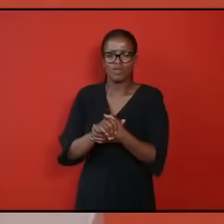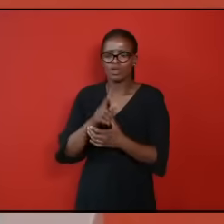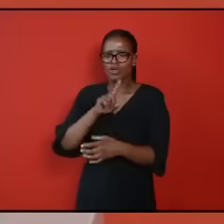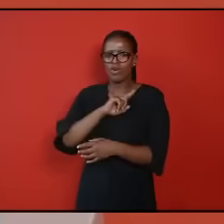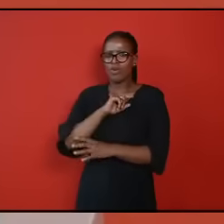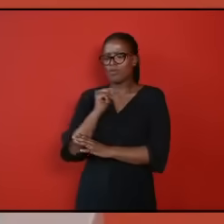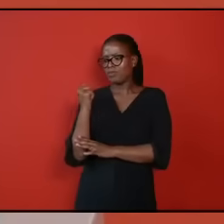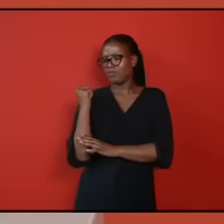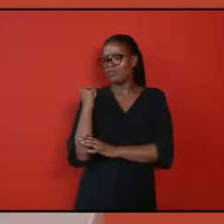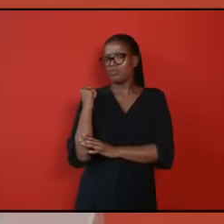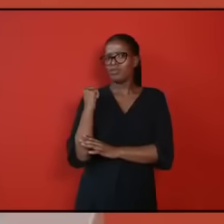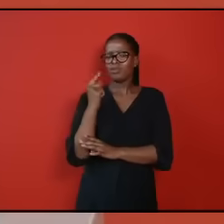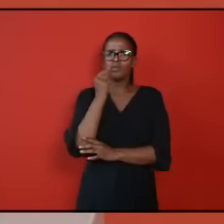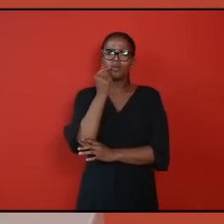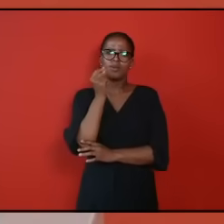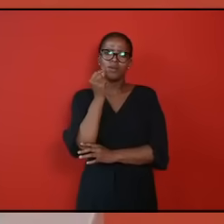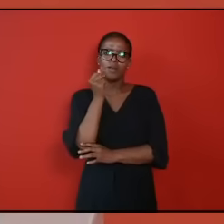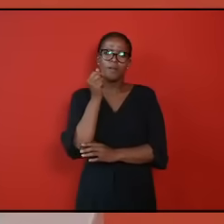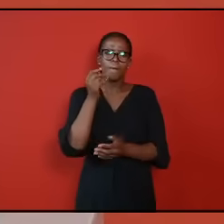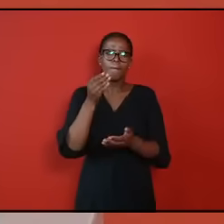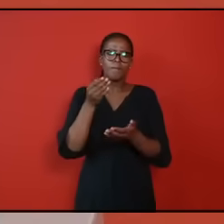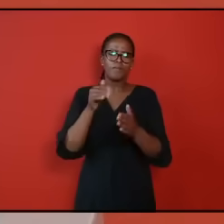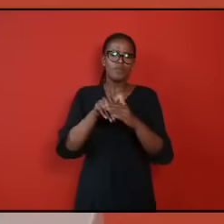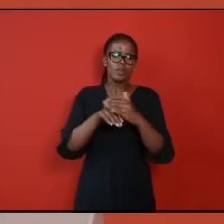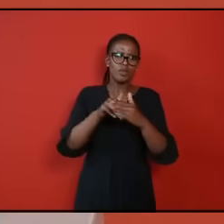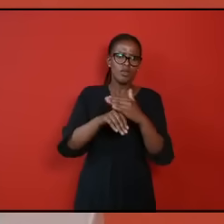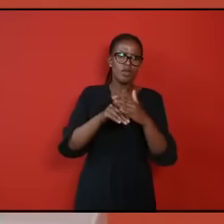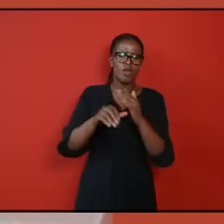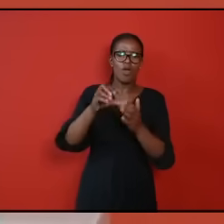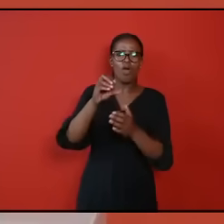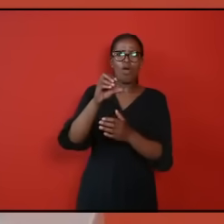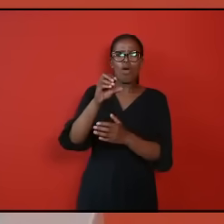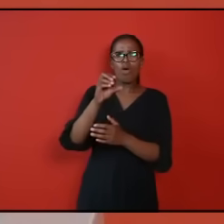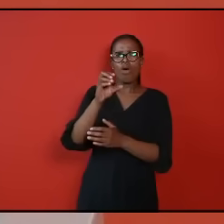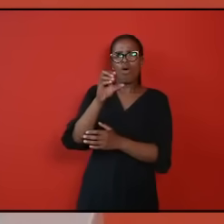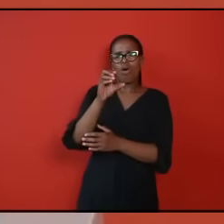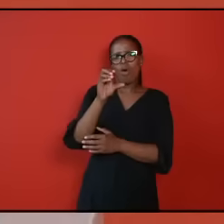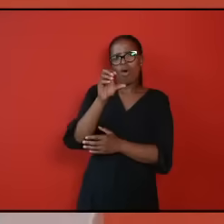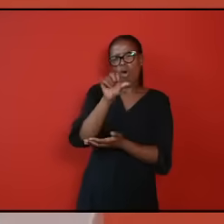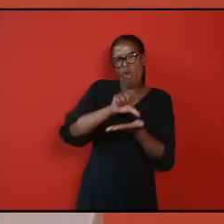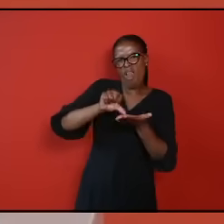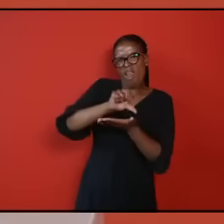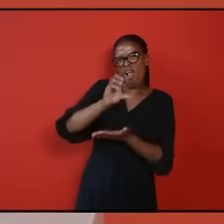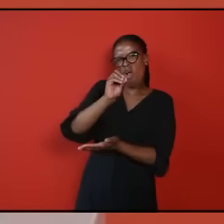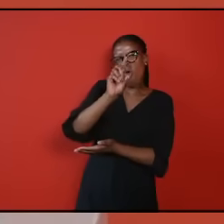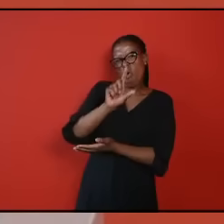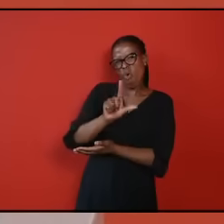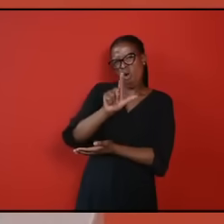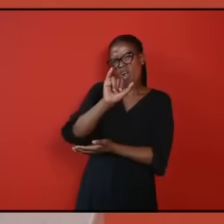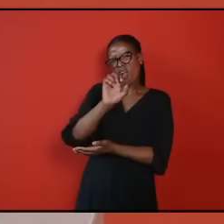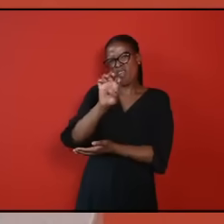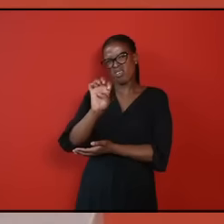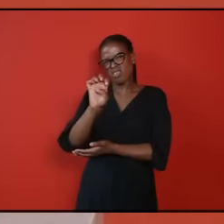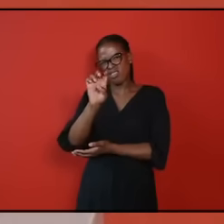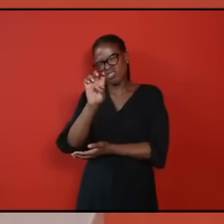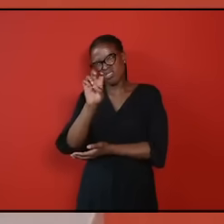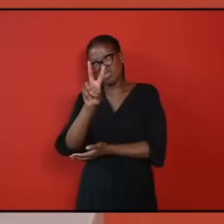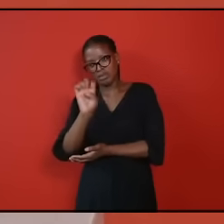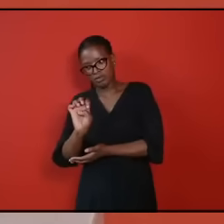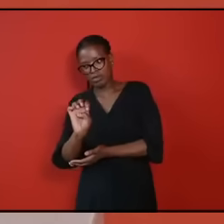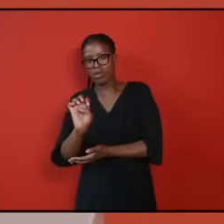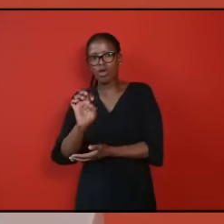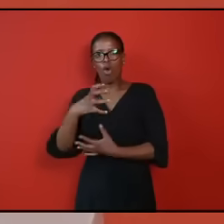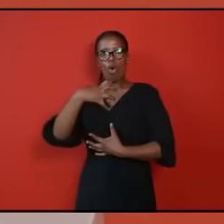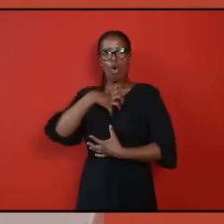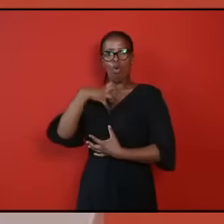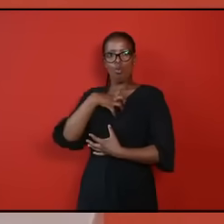was watching a man who's producing an olive oil, a first black man to own an olive